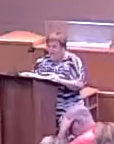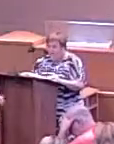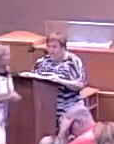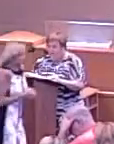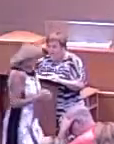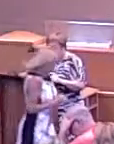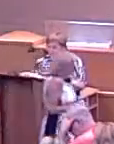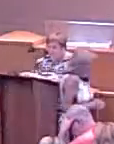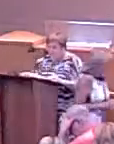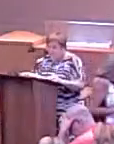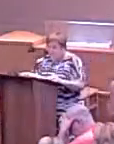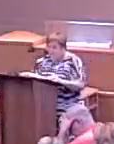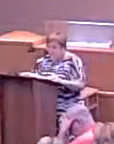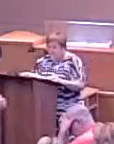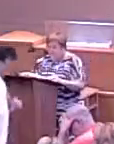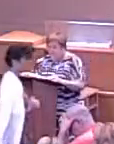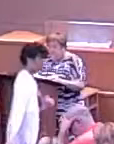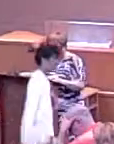Lord.